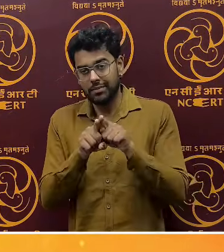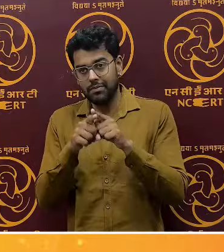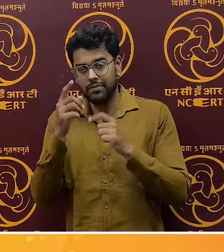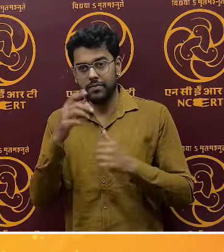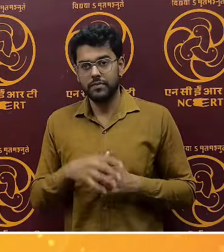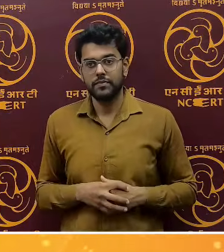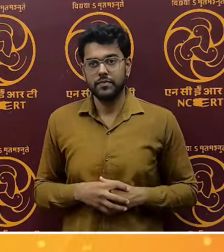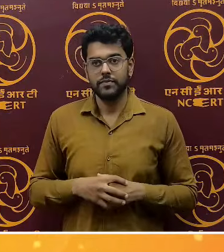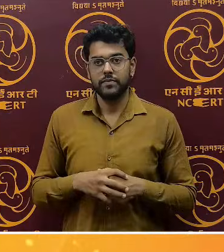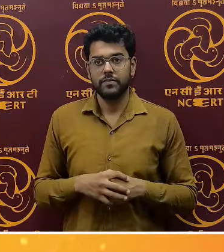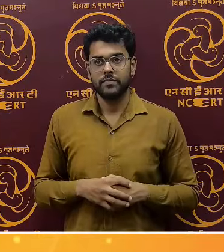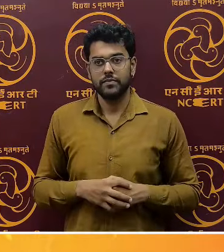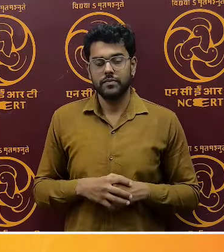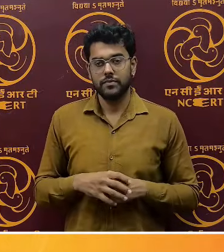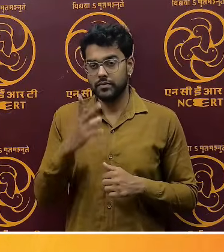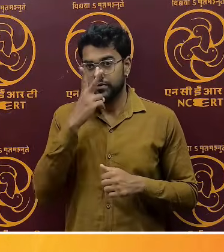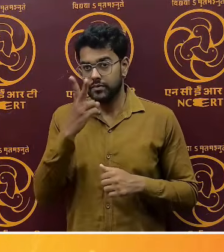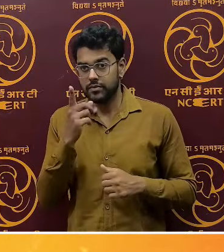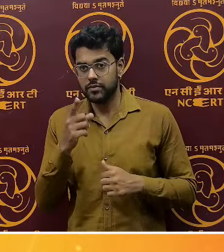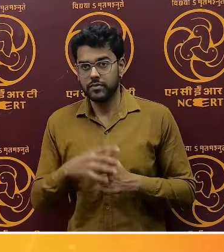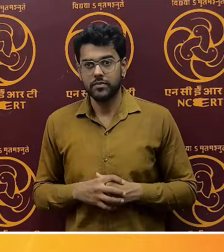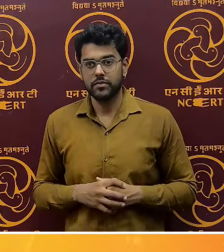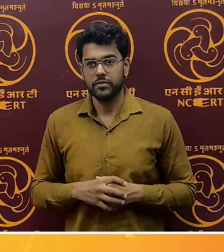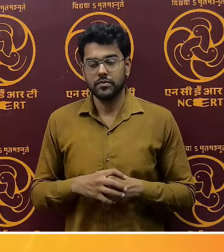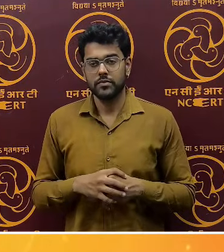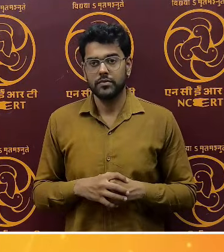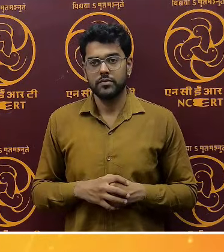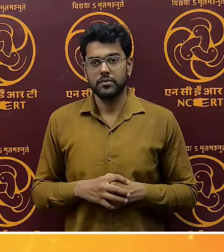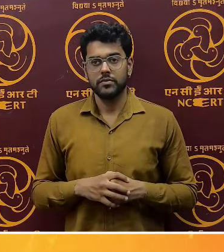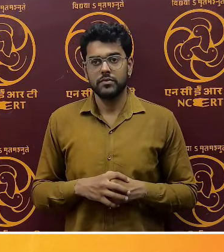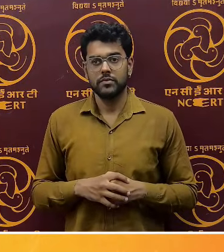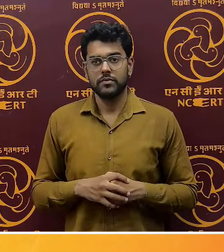factors. Here you can see